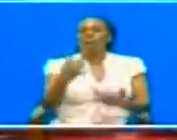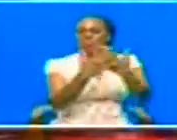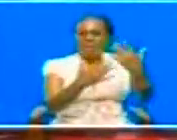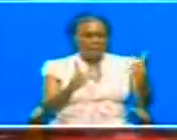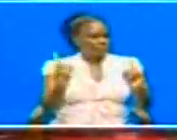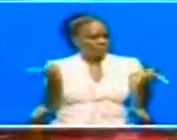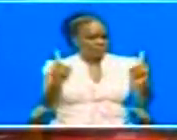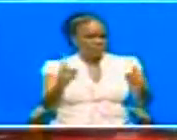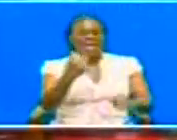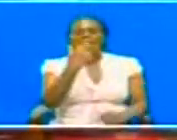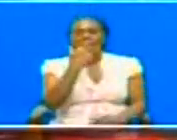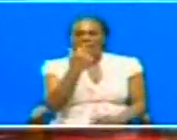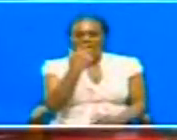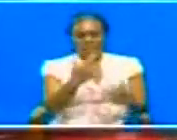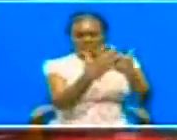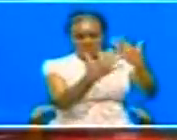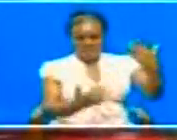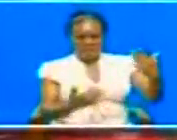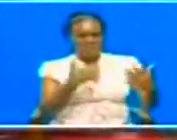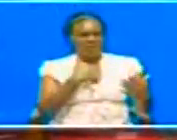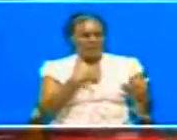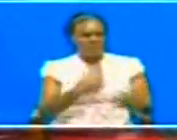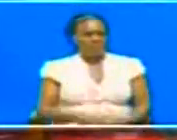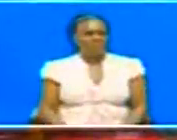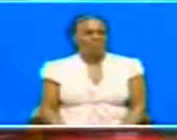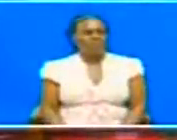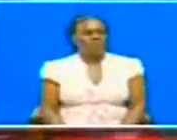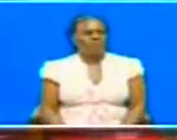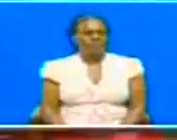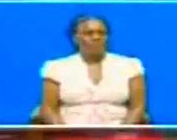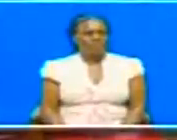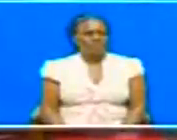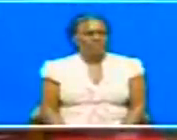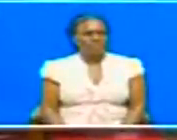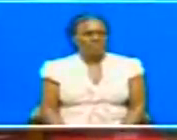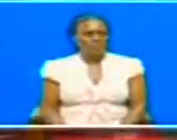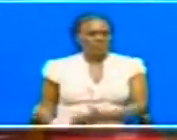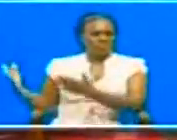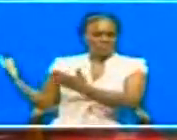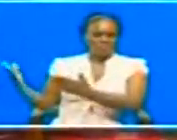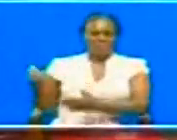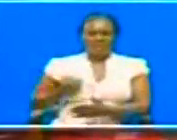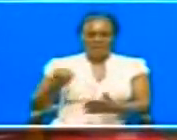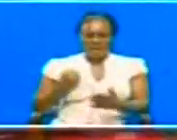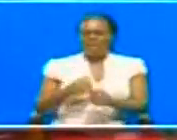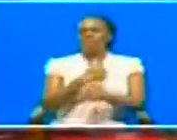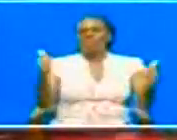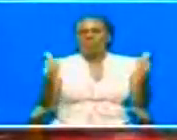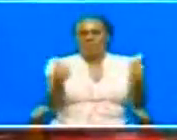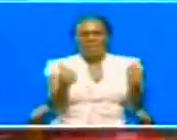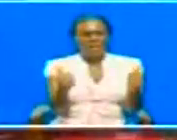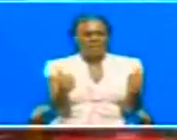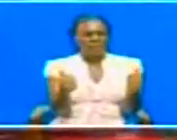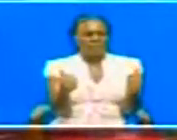blood. There's so much confidence, incredible. This girl has really brought our organization. And you knew her when she was 4?